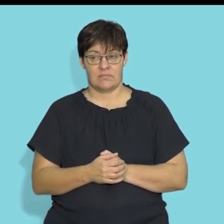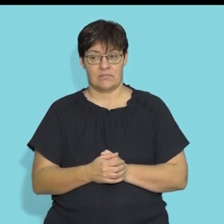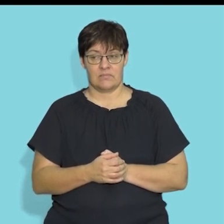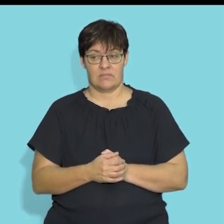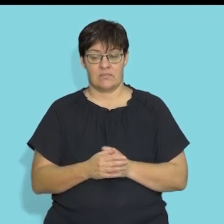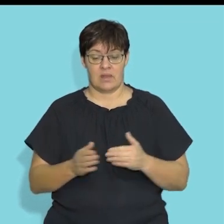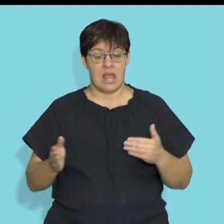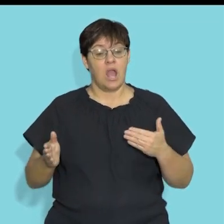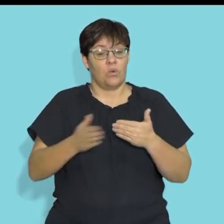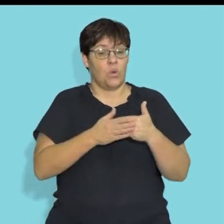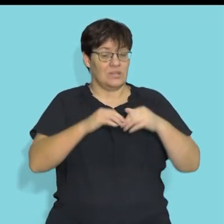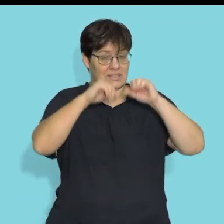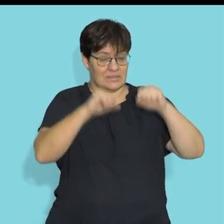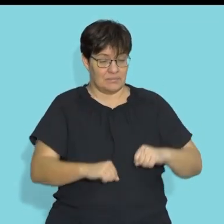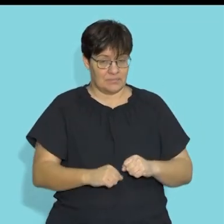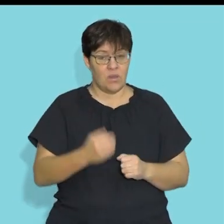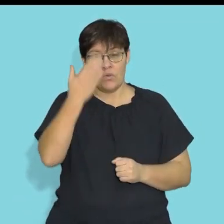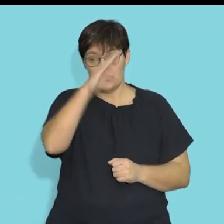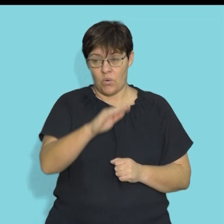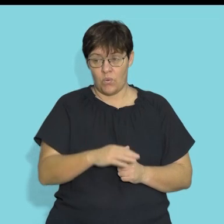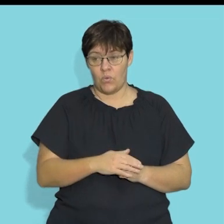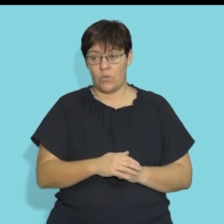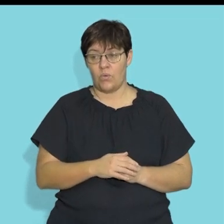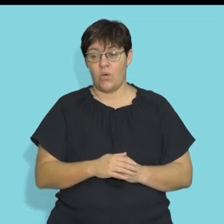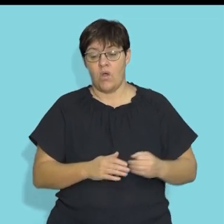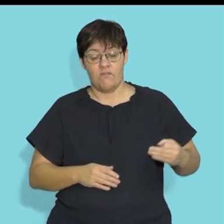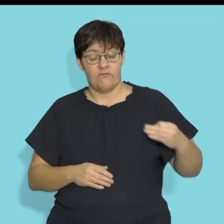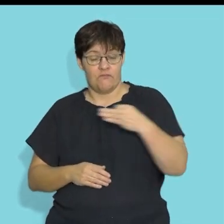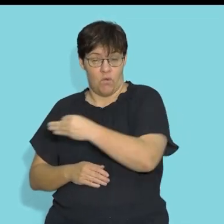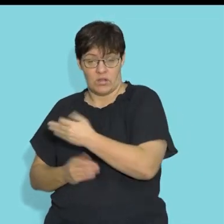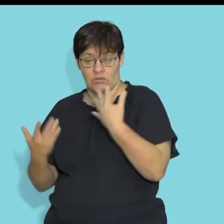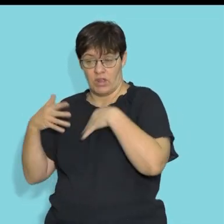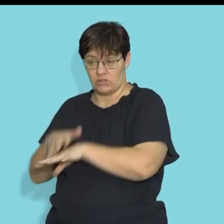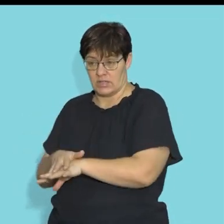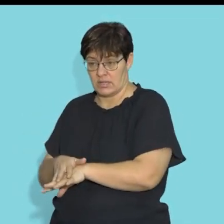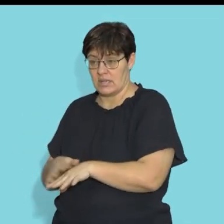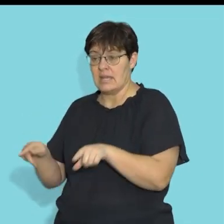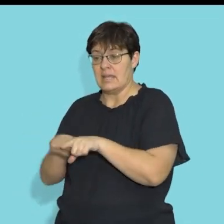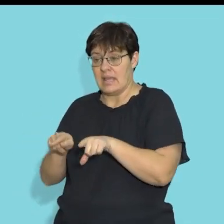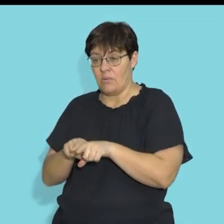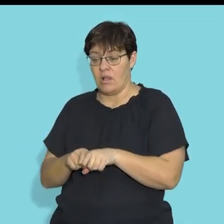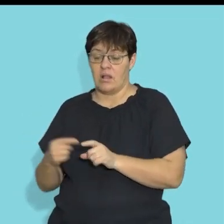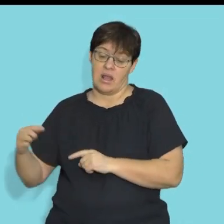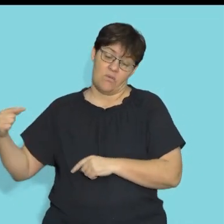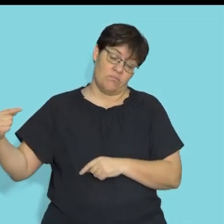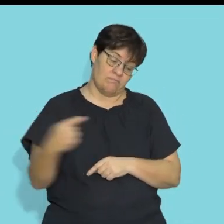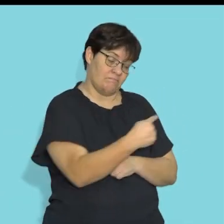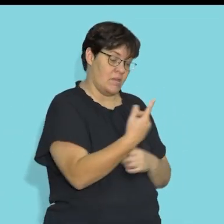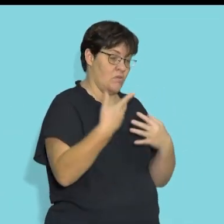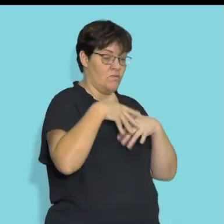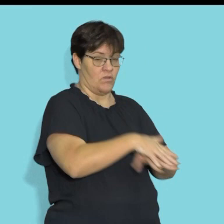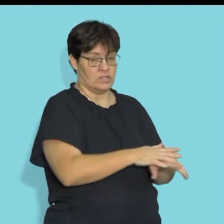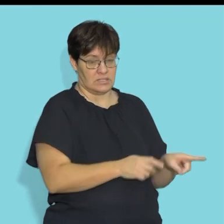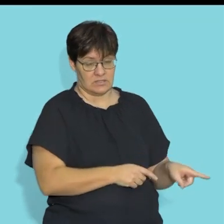A closed system, we know that the rate of the forward reaction is equal to the rate of the reverse